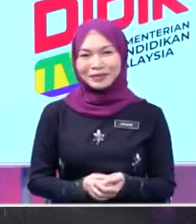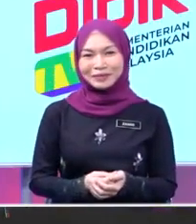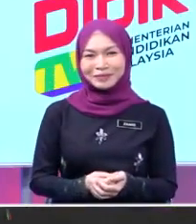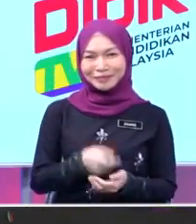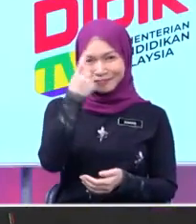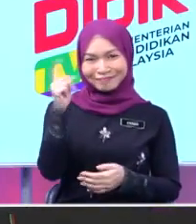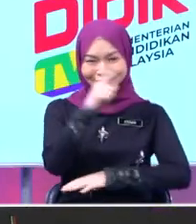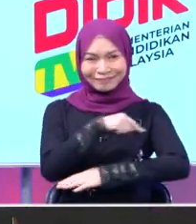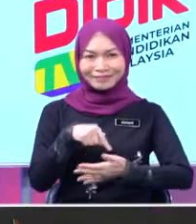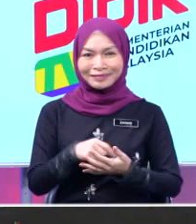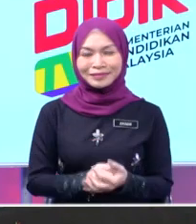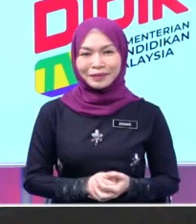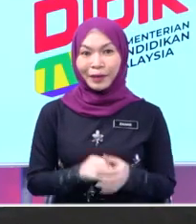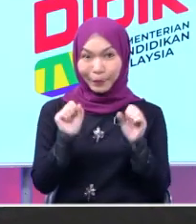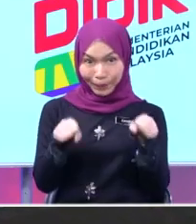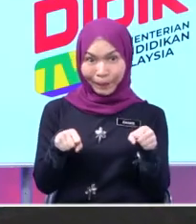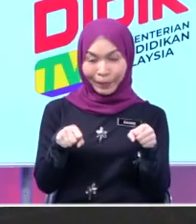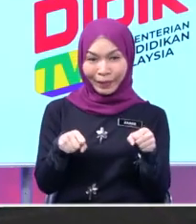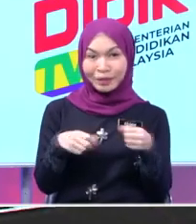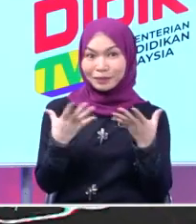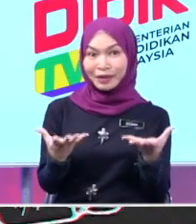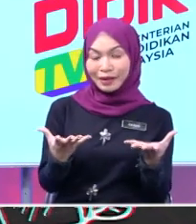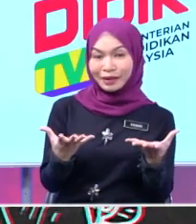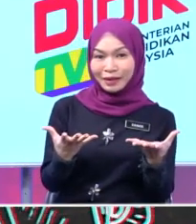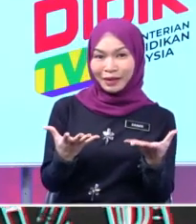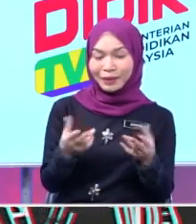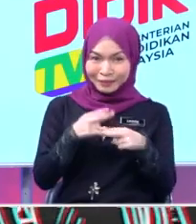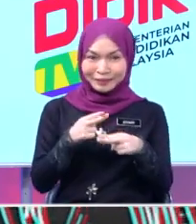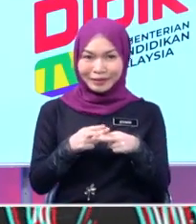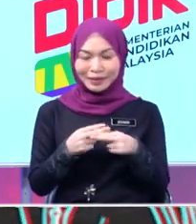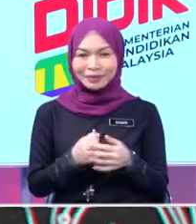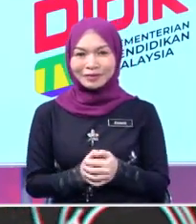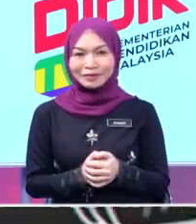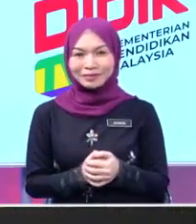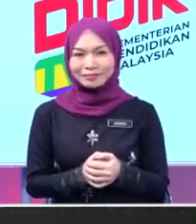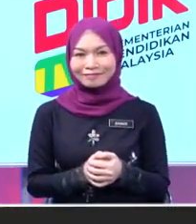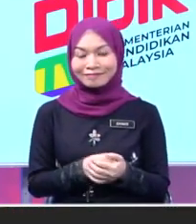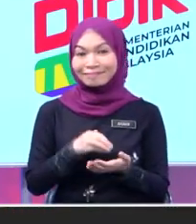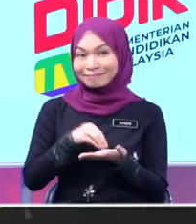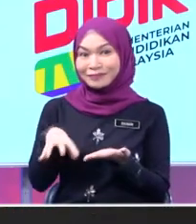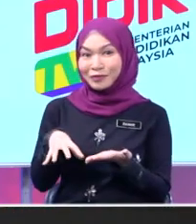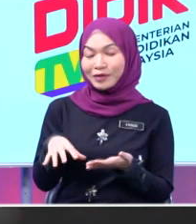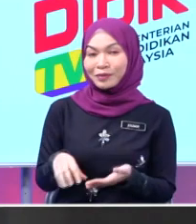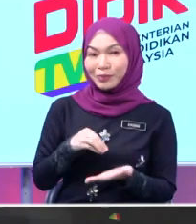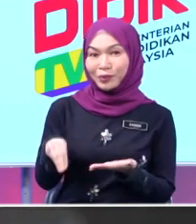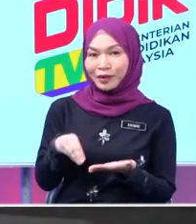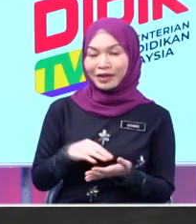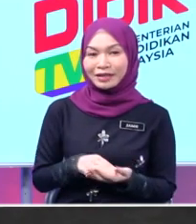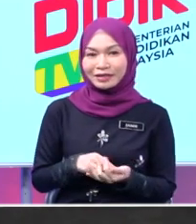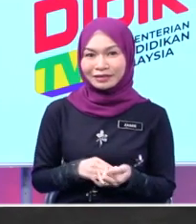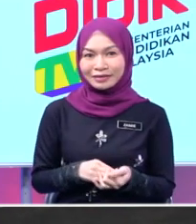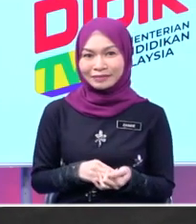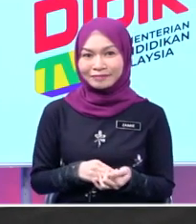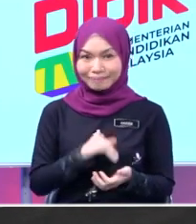Puan Ima, can you please introduce my new friends for today? Okay, alright. These are my pupils in Form 5 kawan Rasmi from